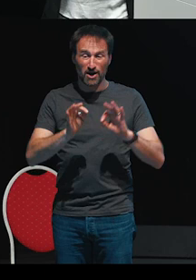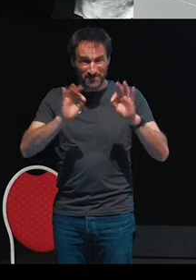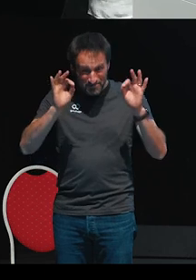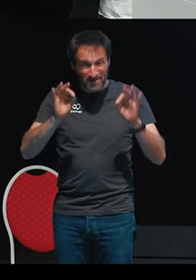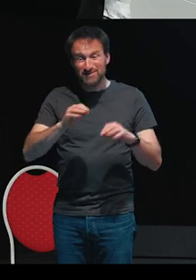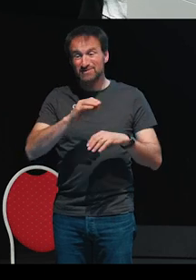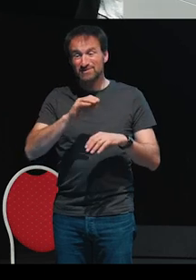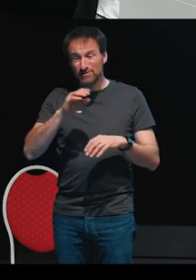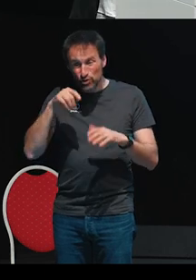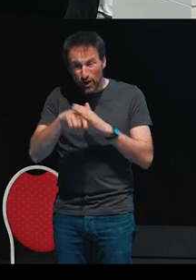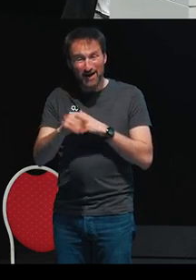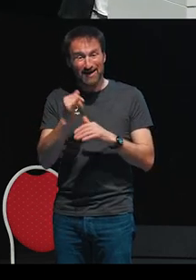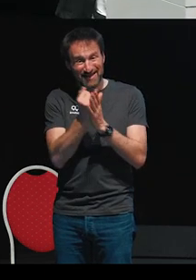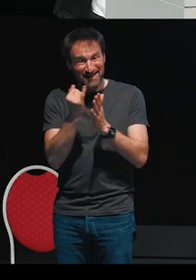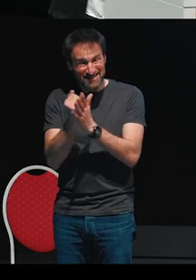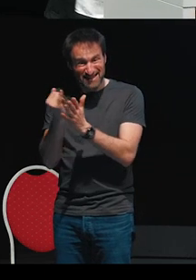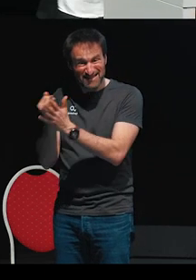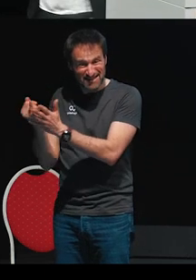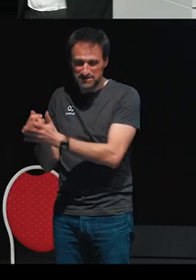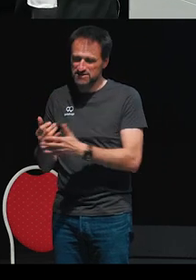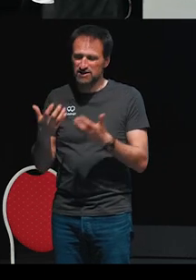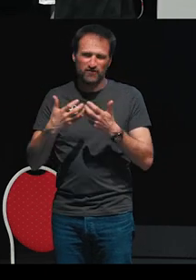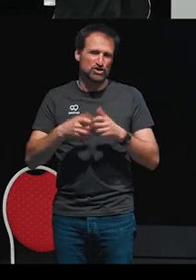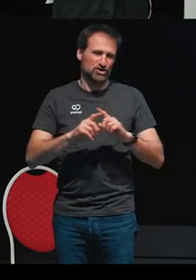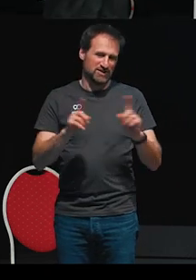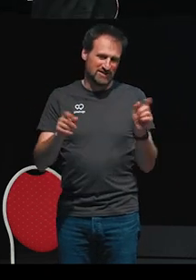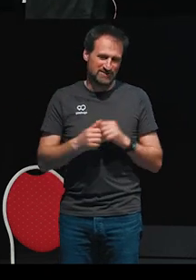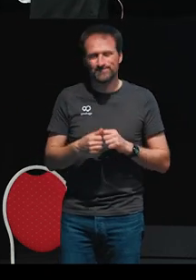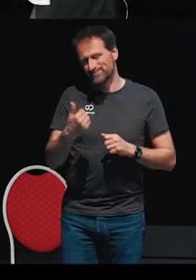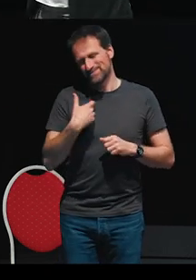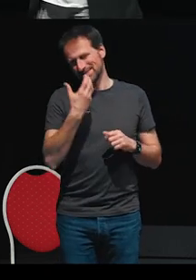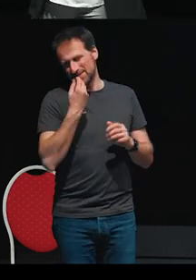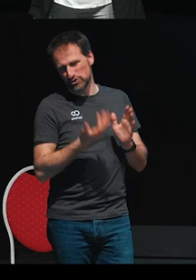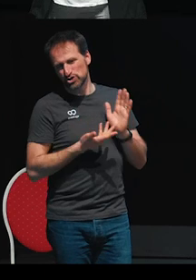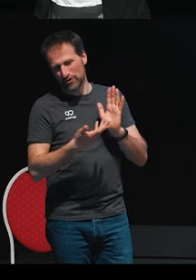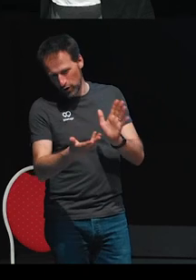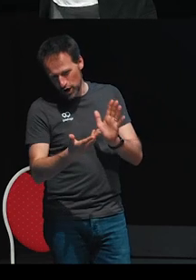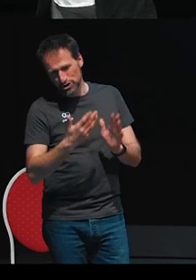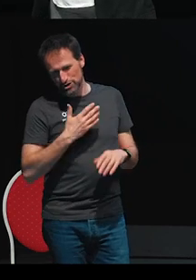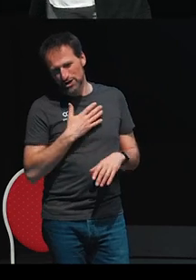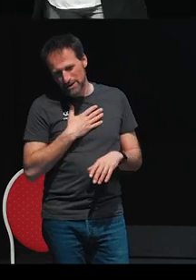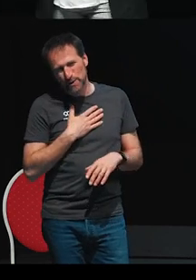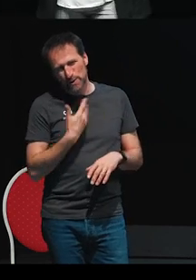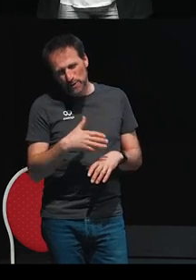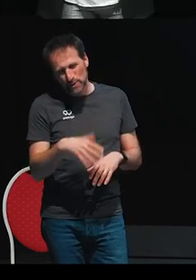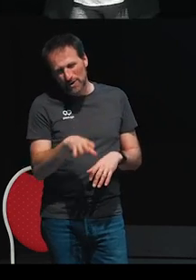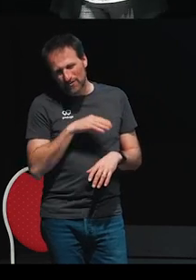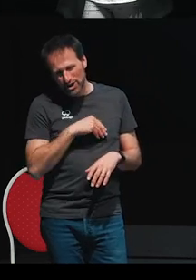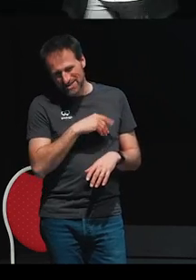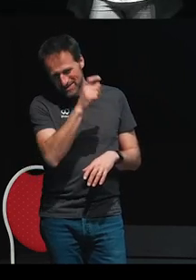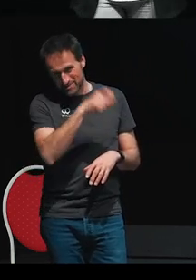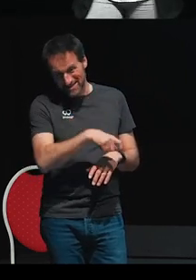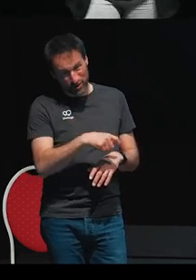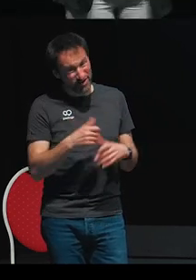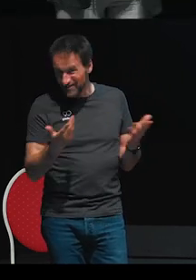would never work. Now, I would like to introduce you to another extremely frustrated person. Let's